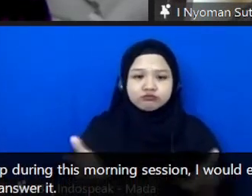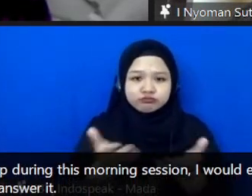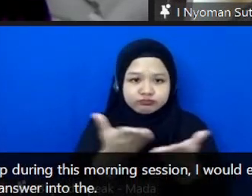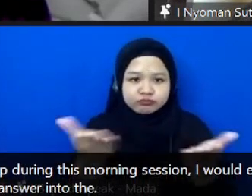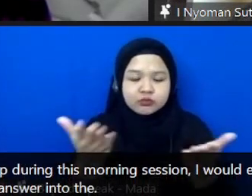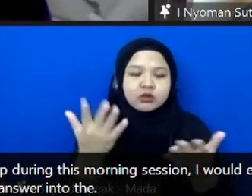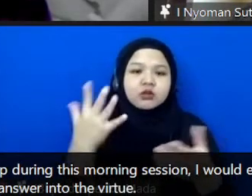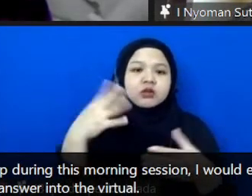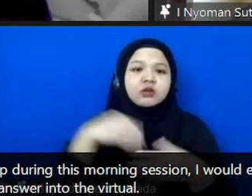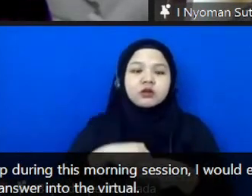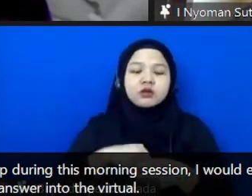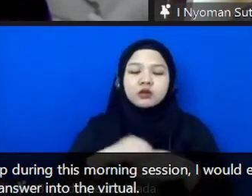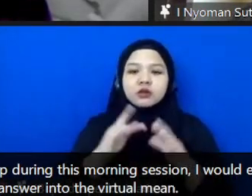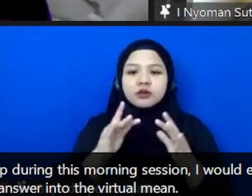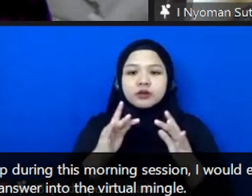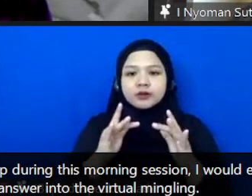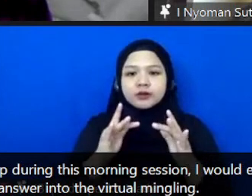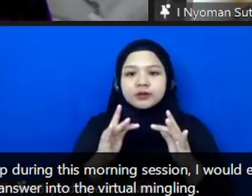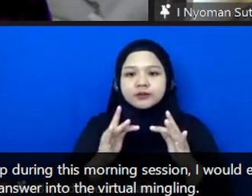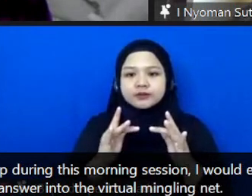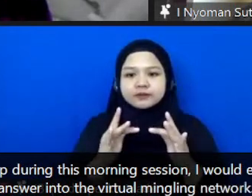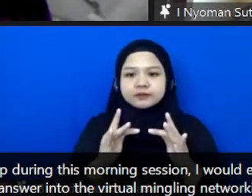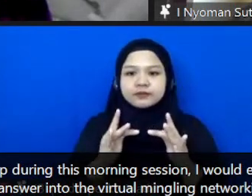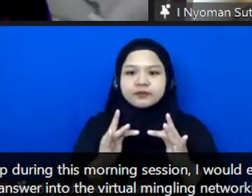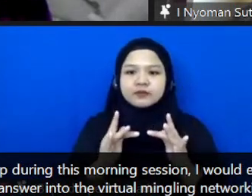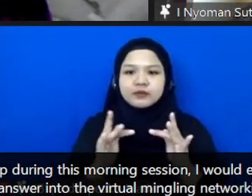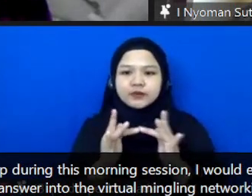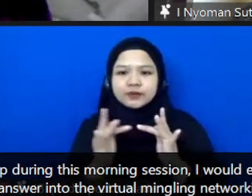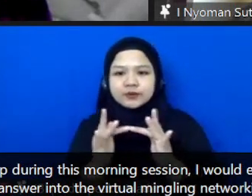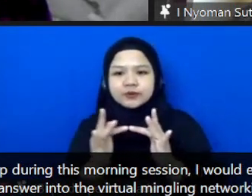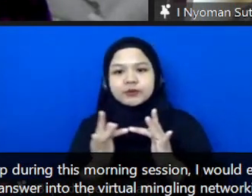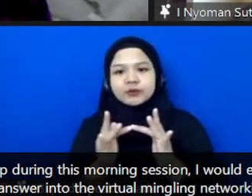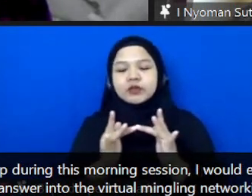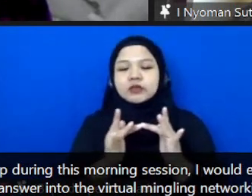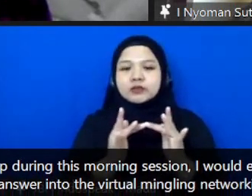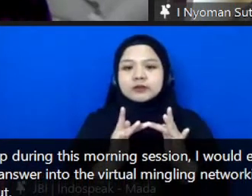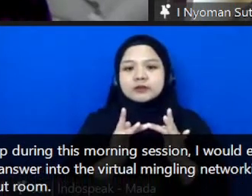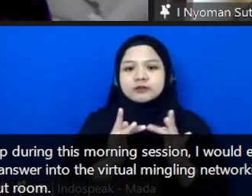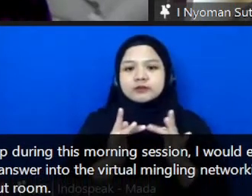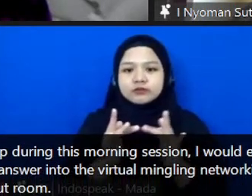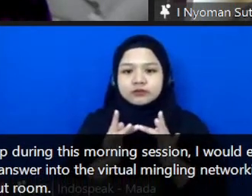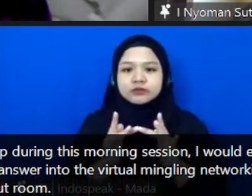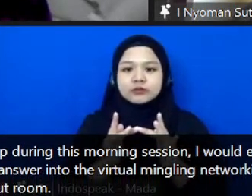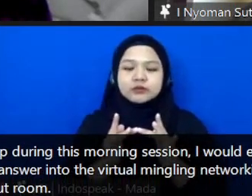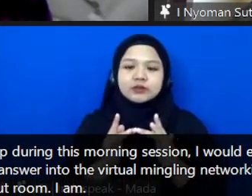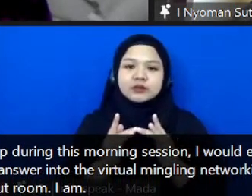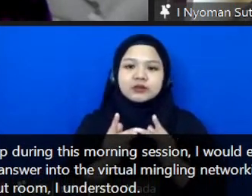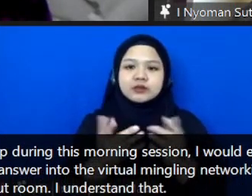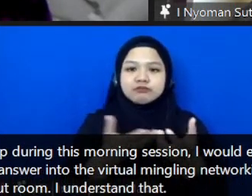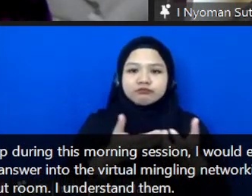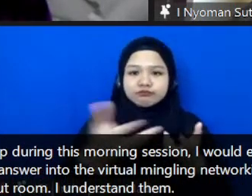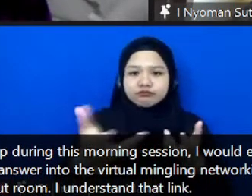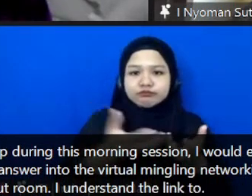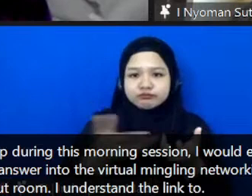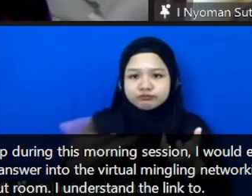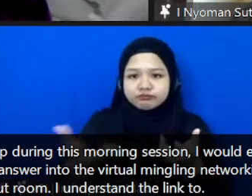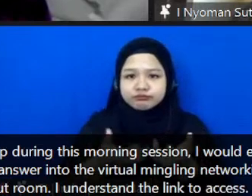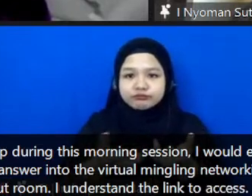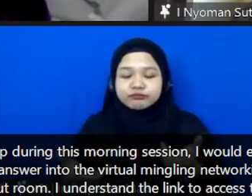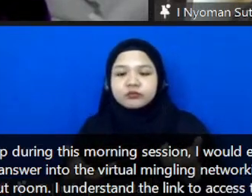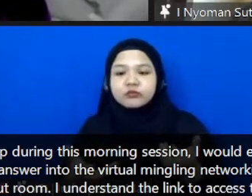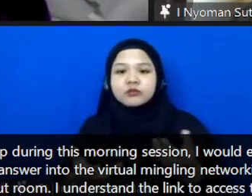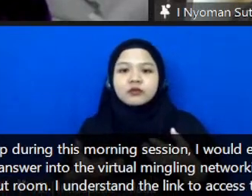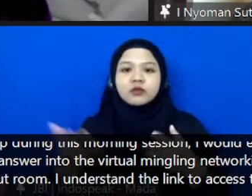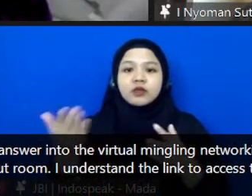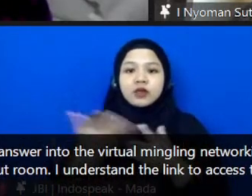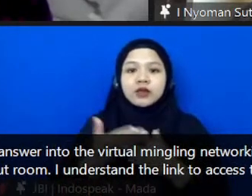the virtual mingling, networking breakout room. I understand the link to access those